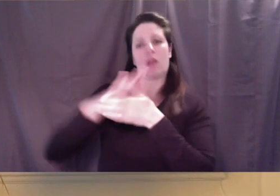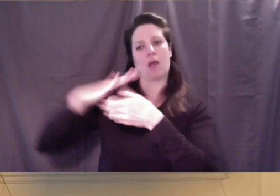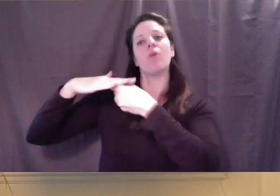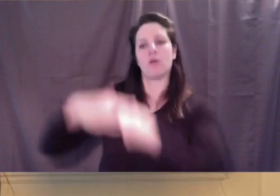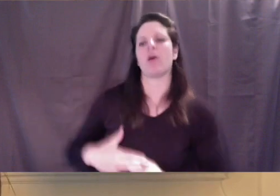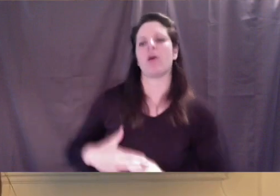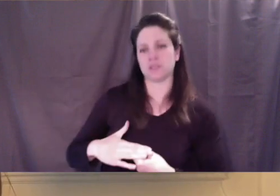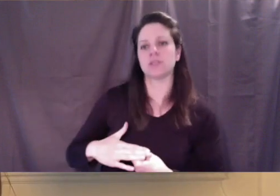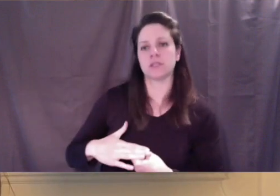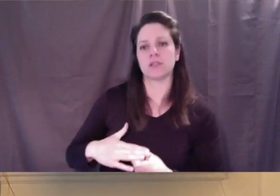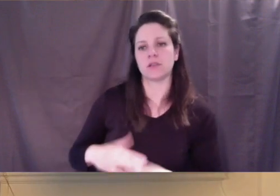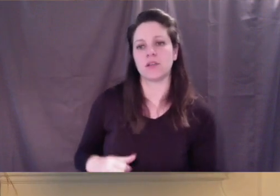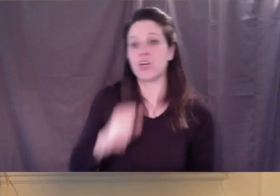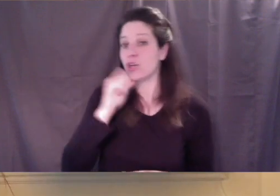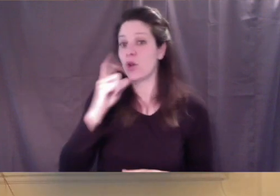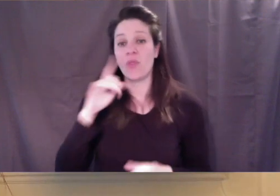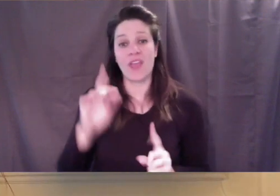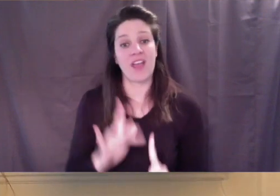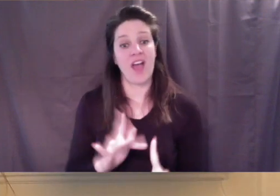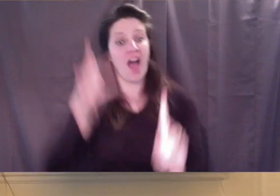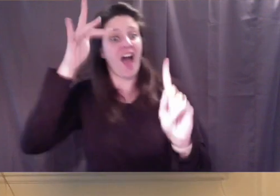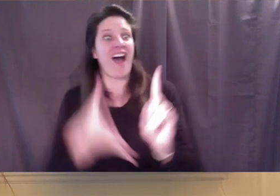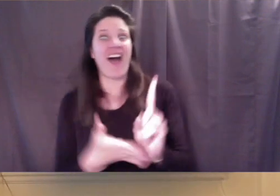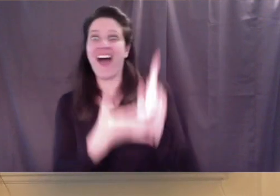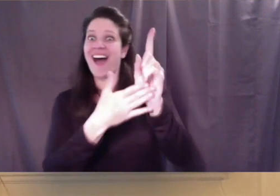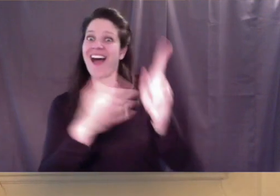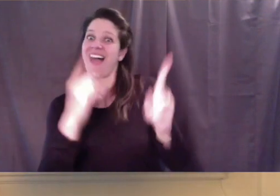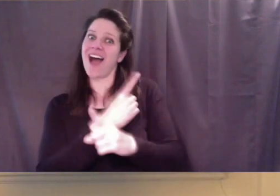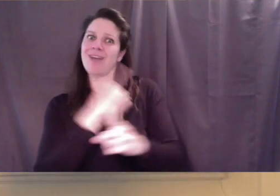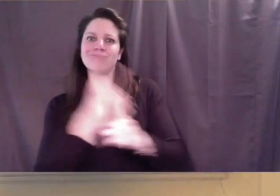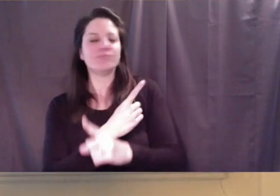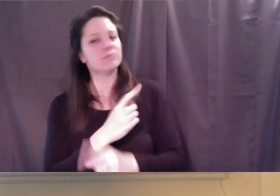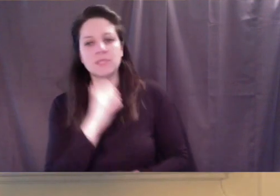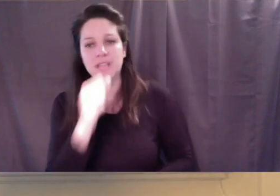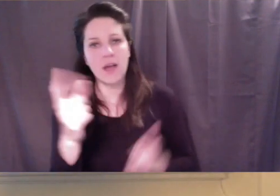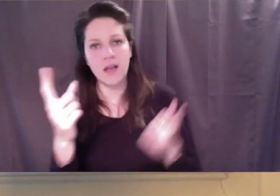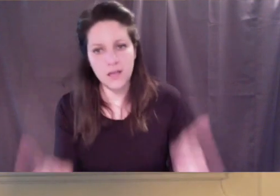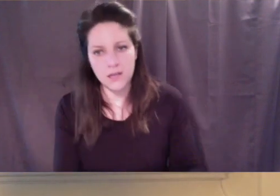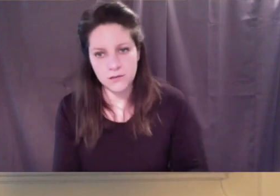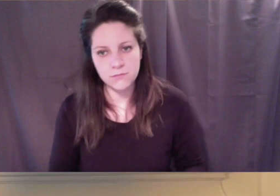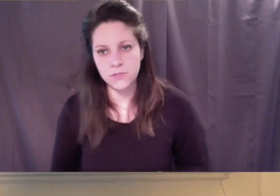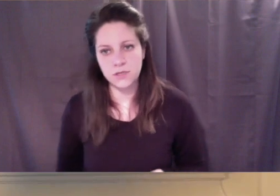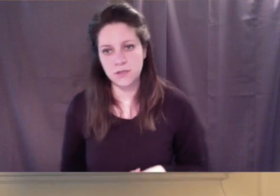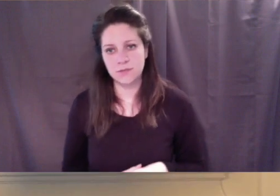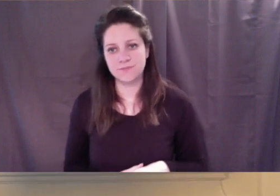treated as the oppressed. Don't expect to be exalted for doing the right thing.